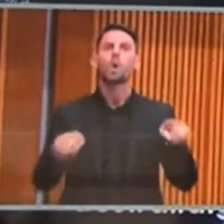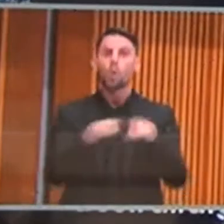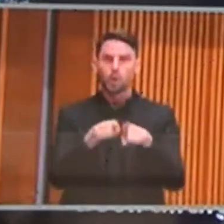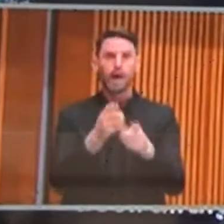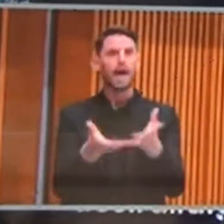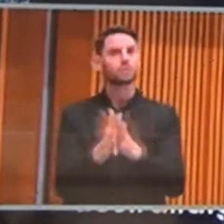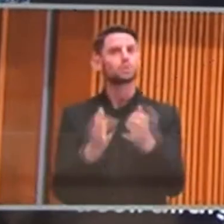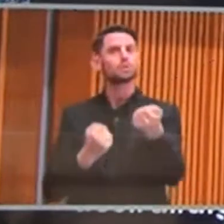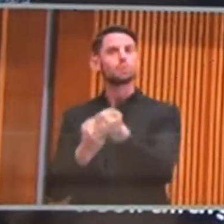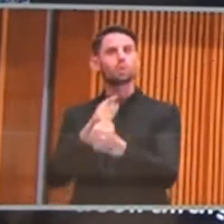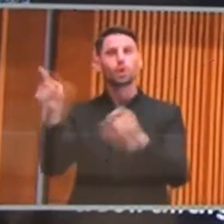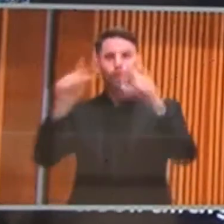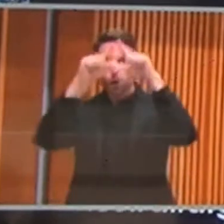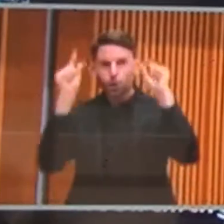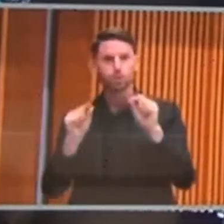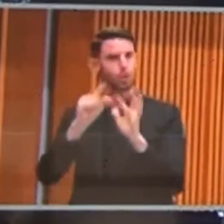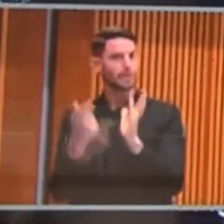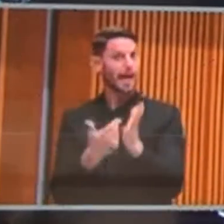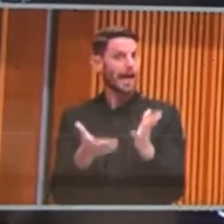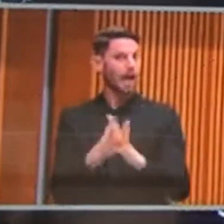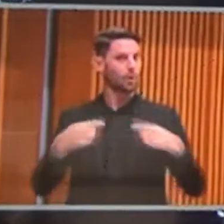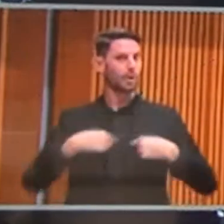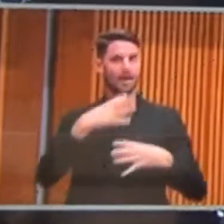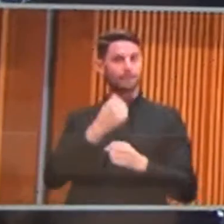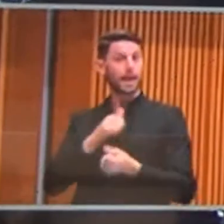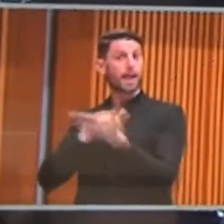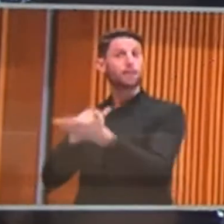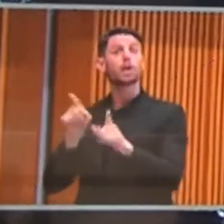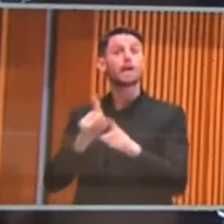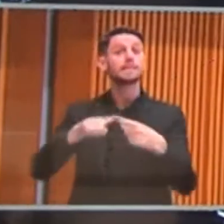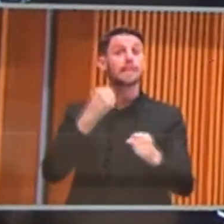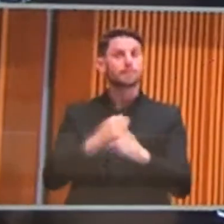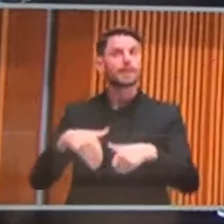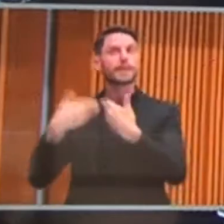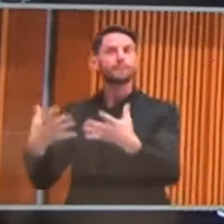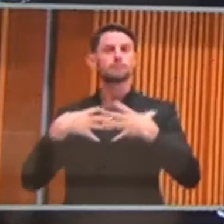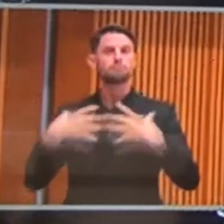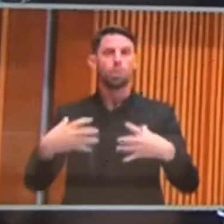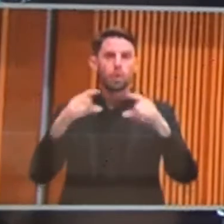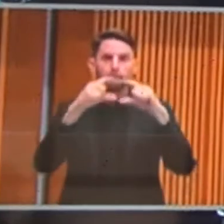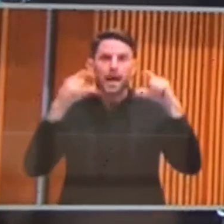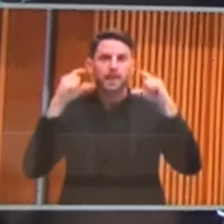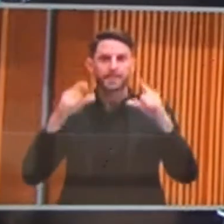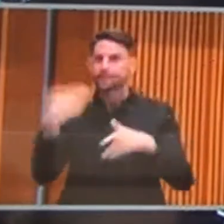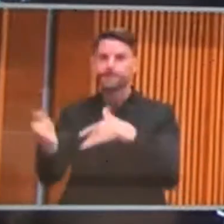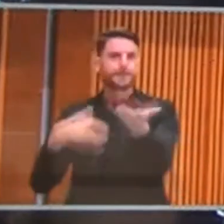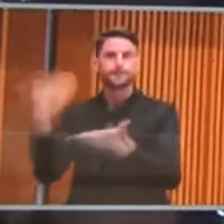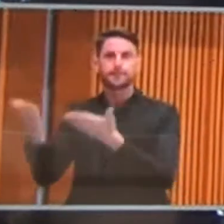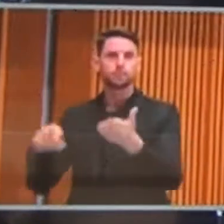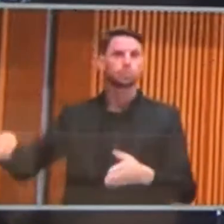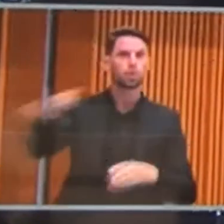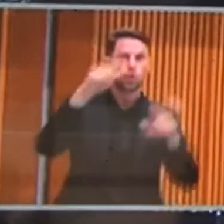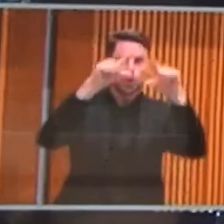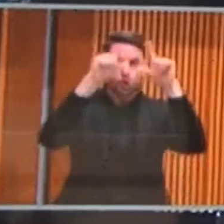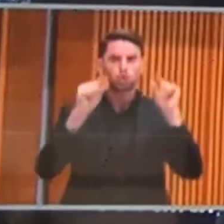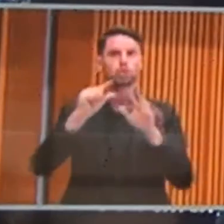through new distributions of personal protective equipment with a focus on masks, making sure